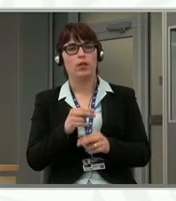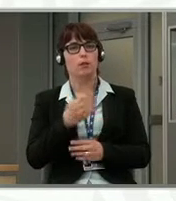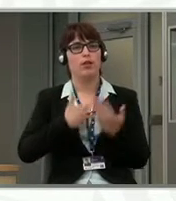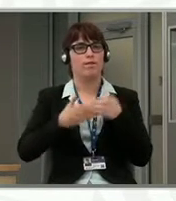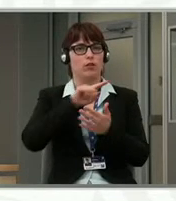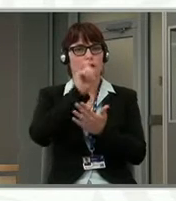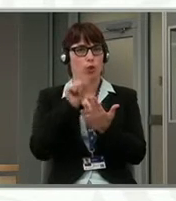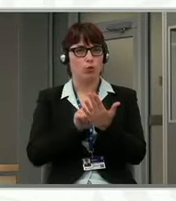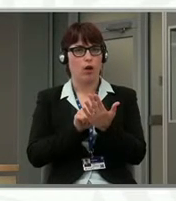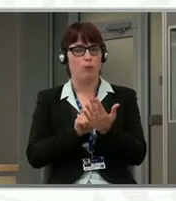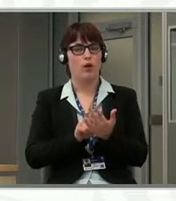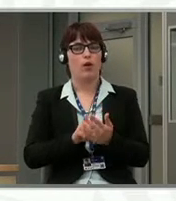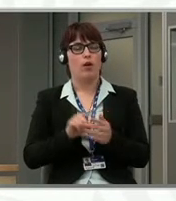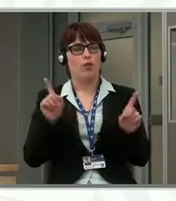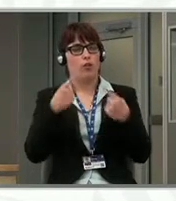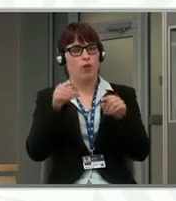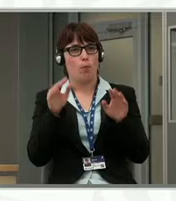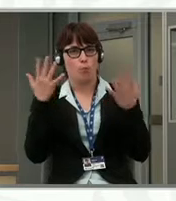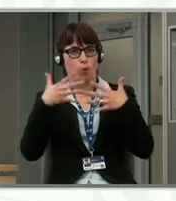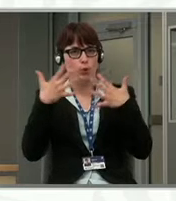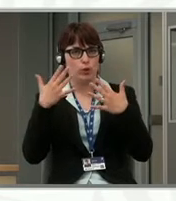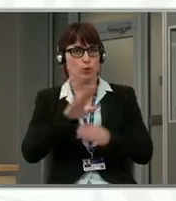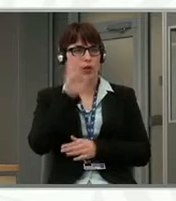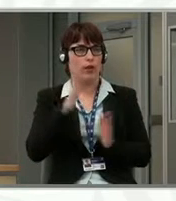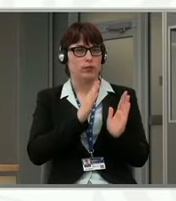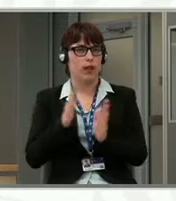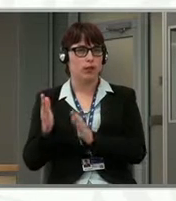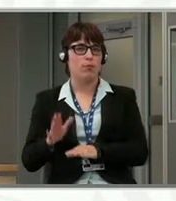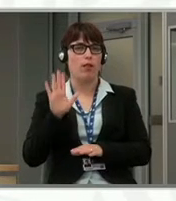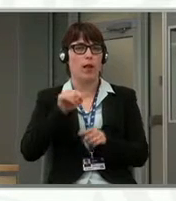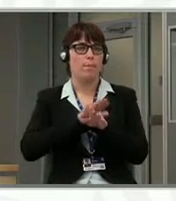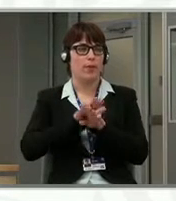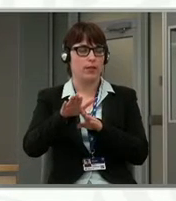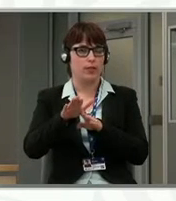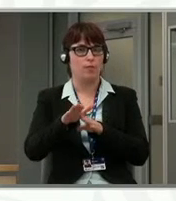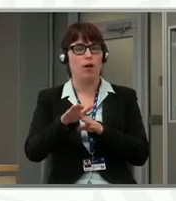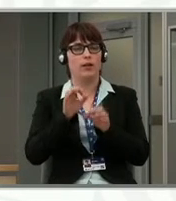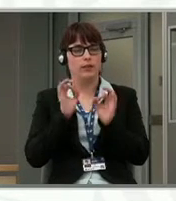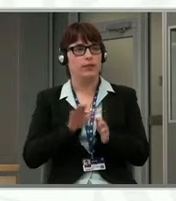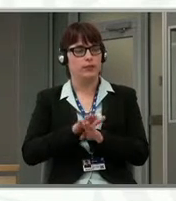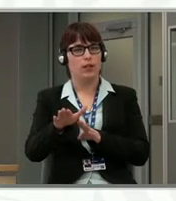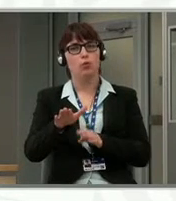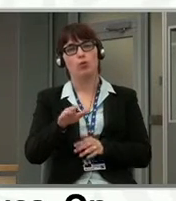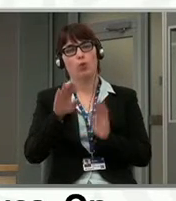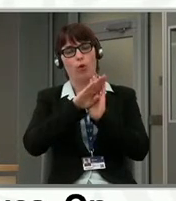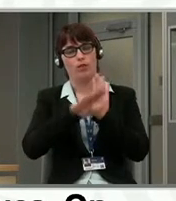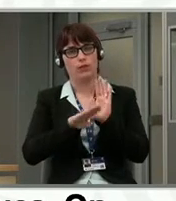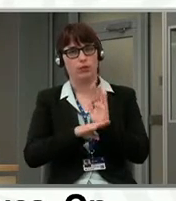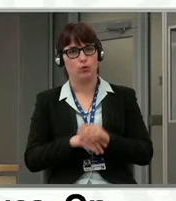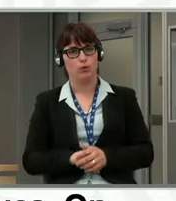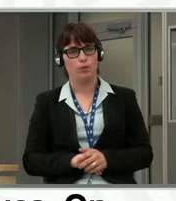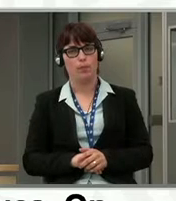to pay attention to these issues on national agenda